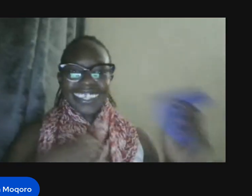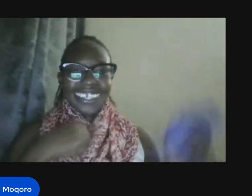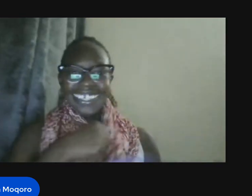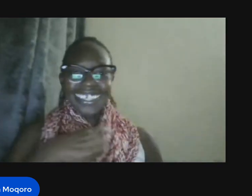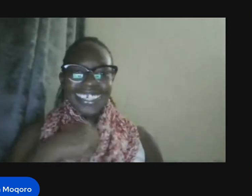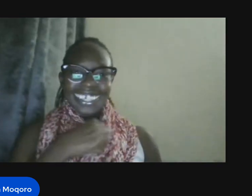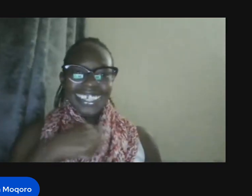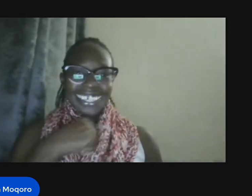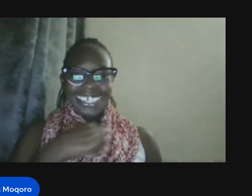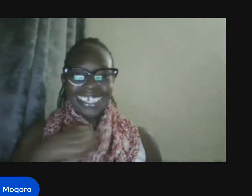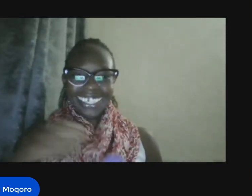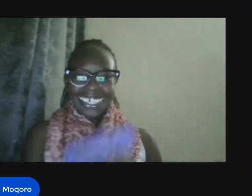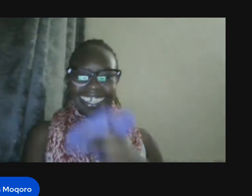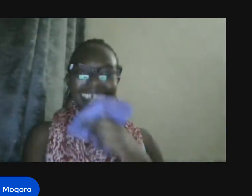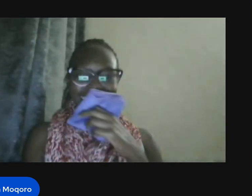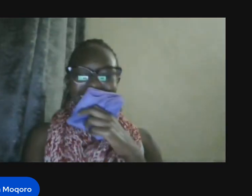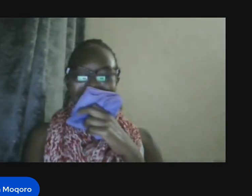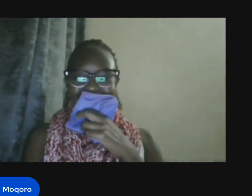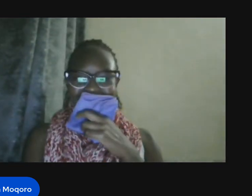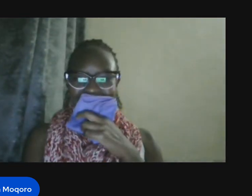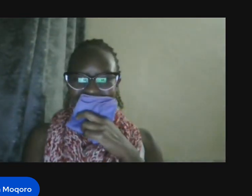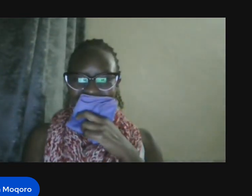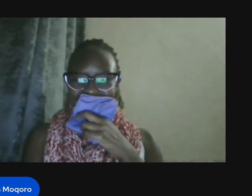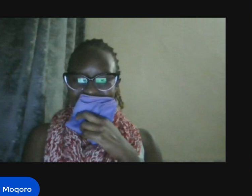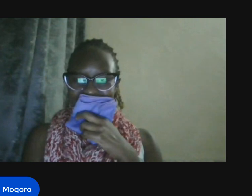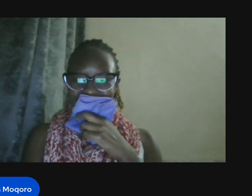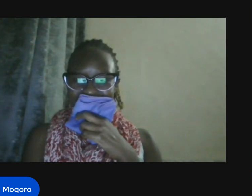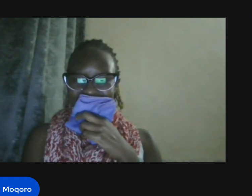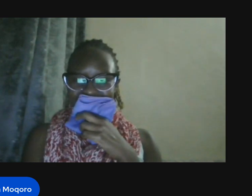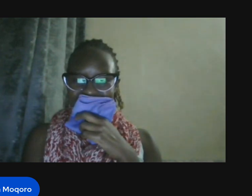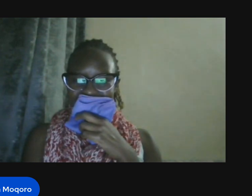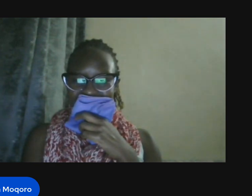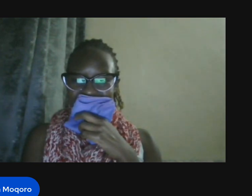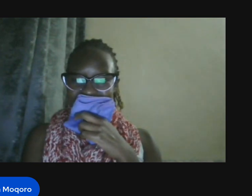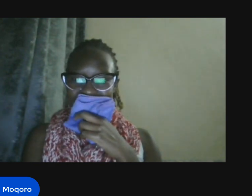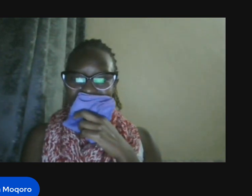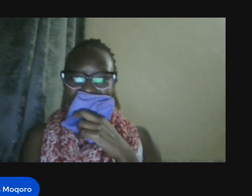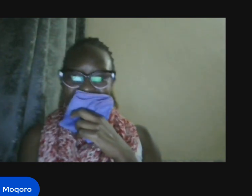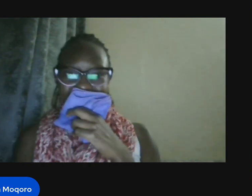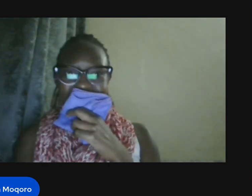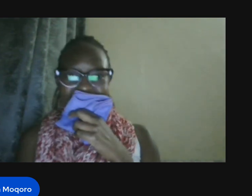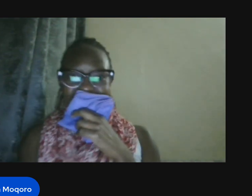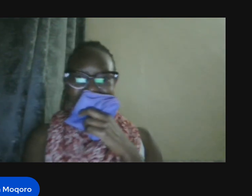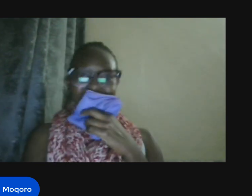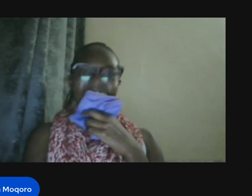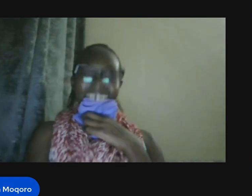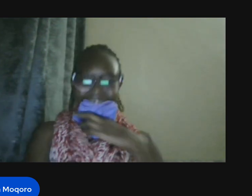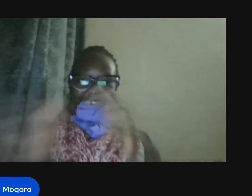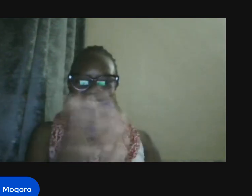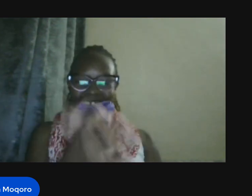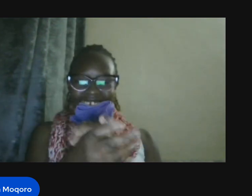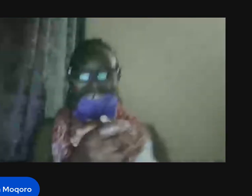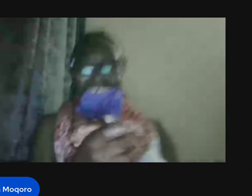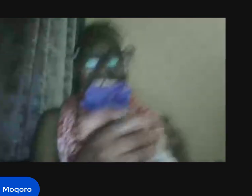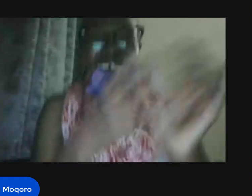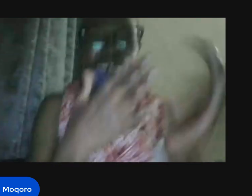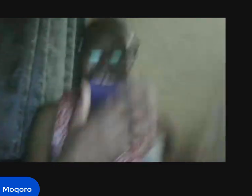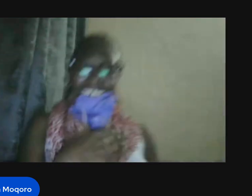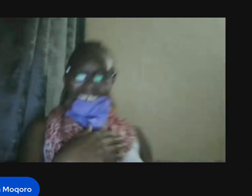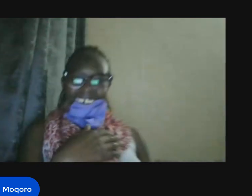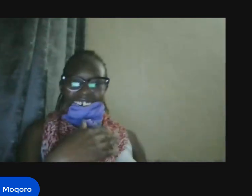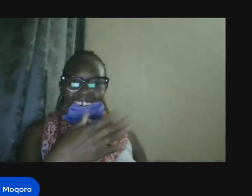Finally. Karibu Marianne. I'm so sorry. I'm so sorry. It was a technical hitch, and I'm sorry.